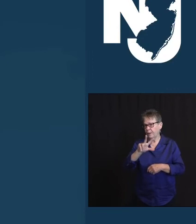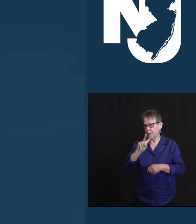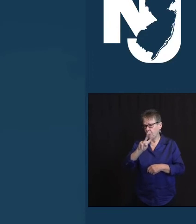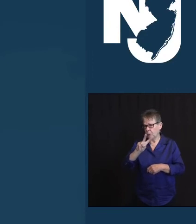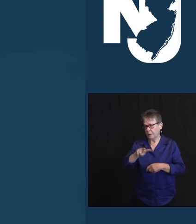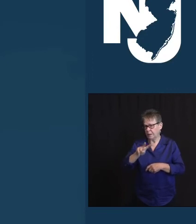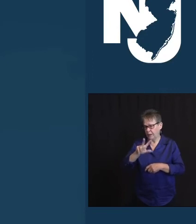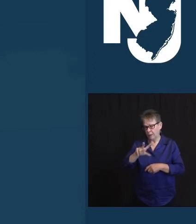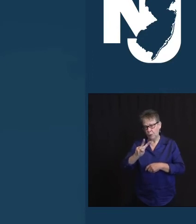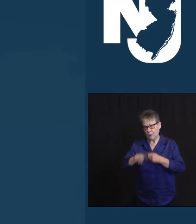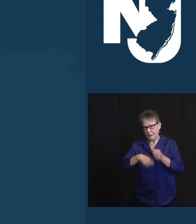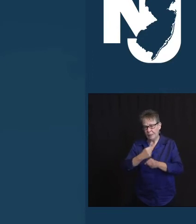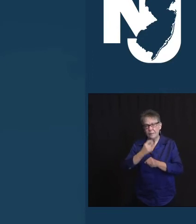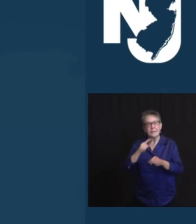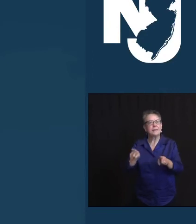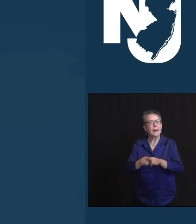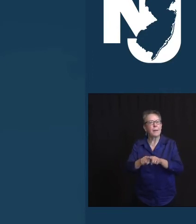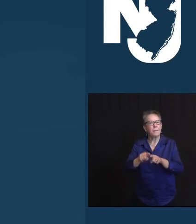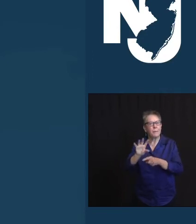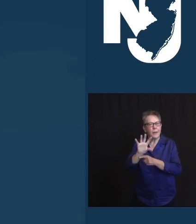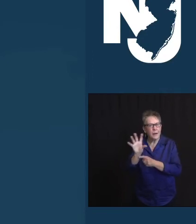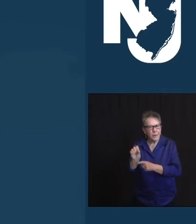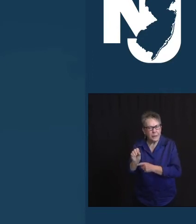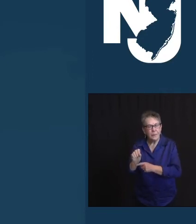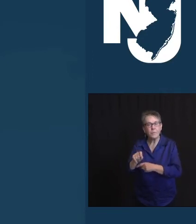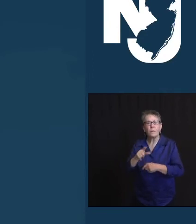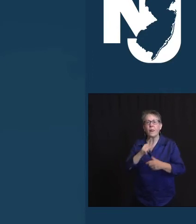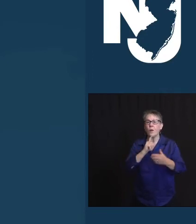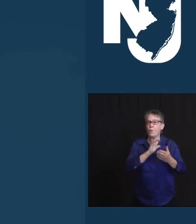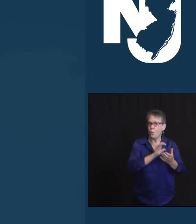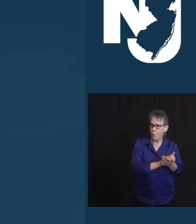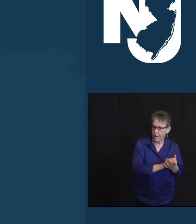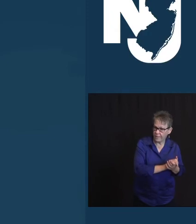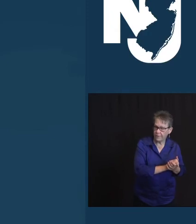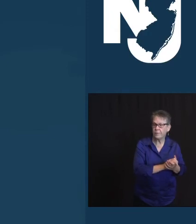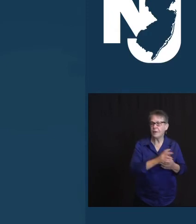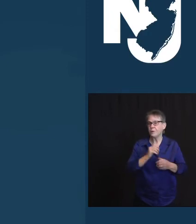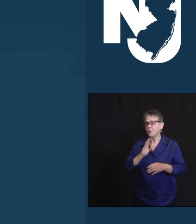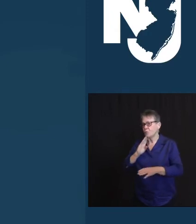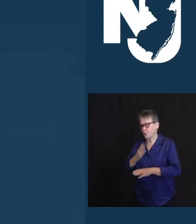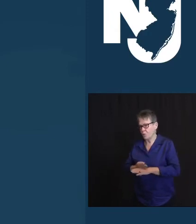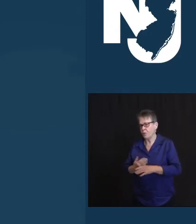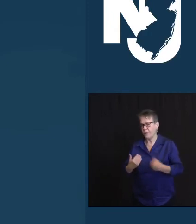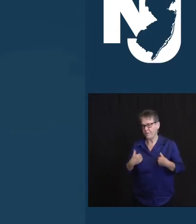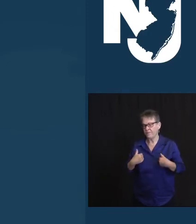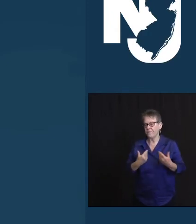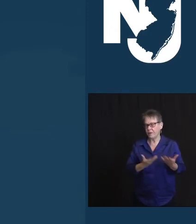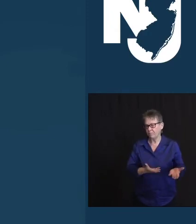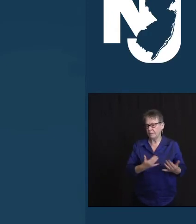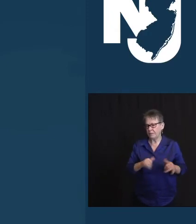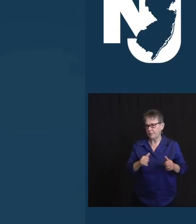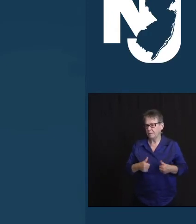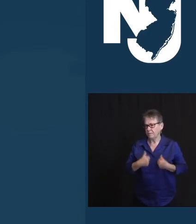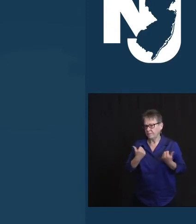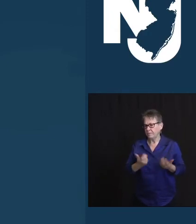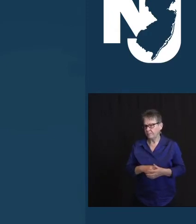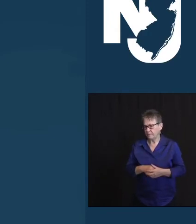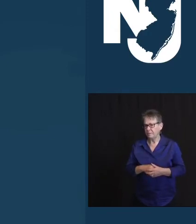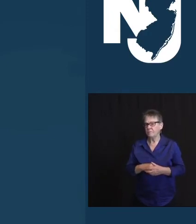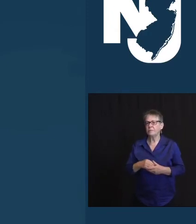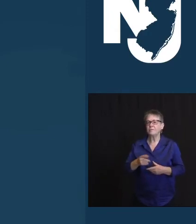wife Lynn and daughter Melissa. I had the great honor of speaking with them last week as well, and he also leaves behind a grateful community in